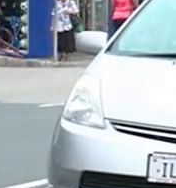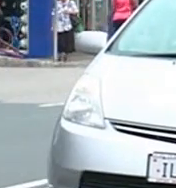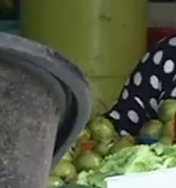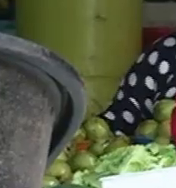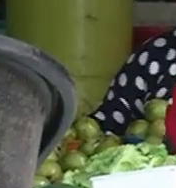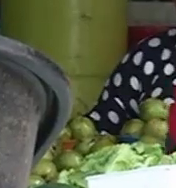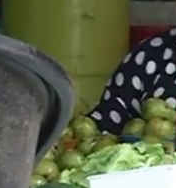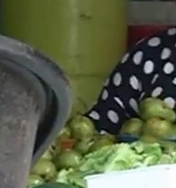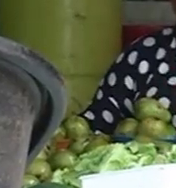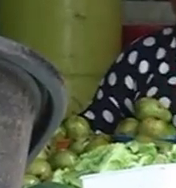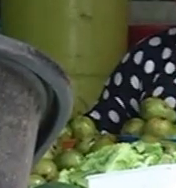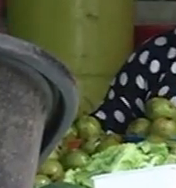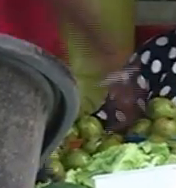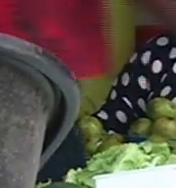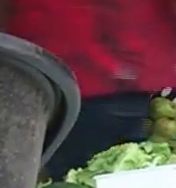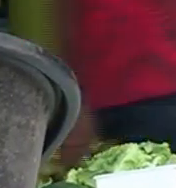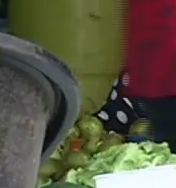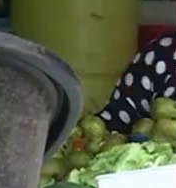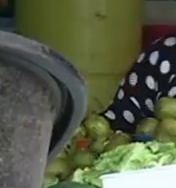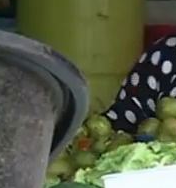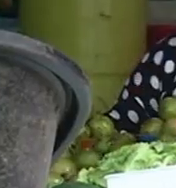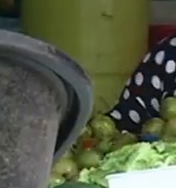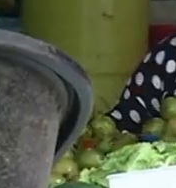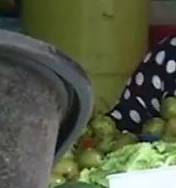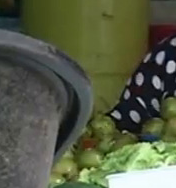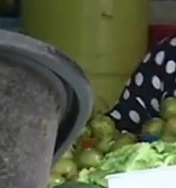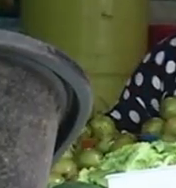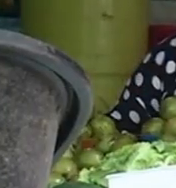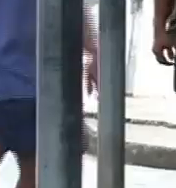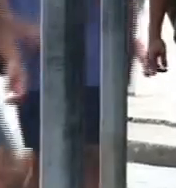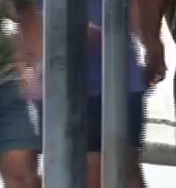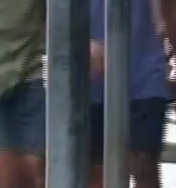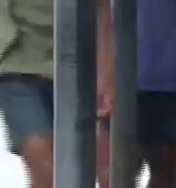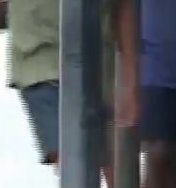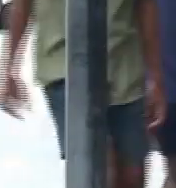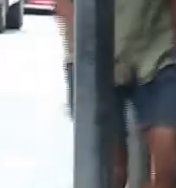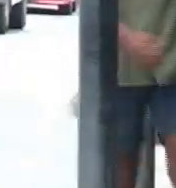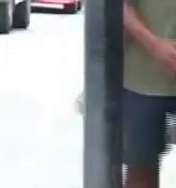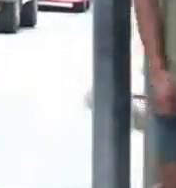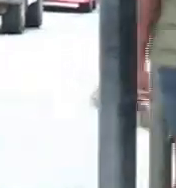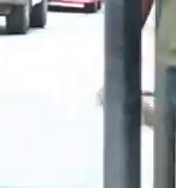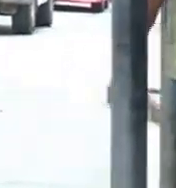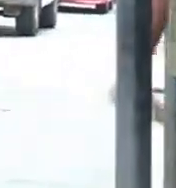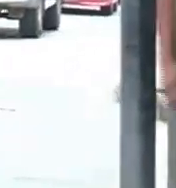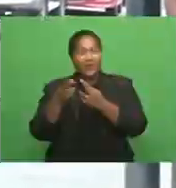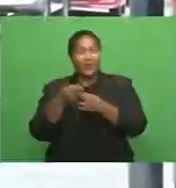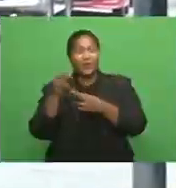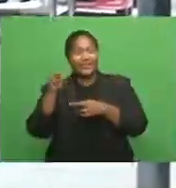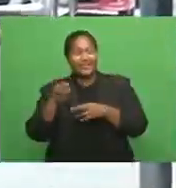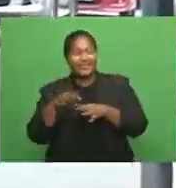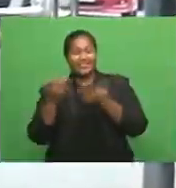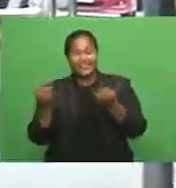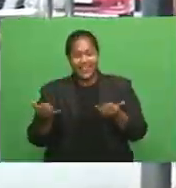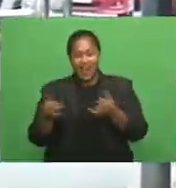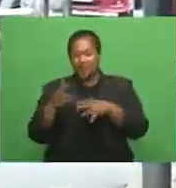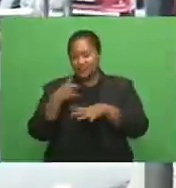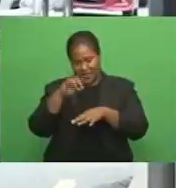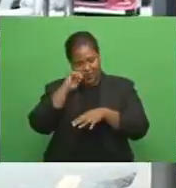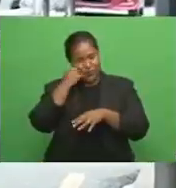for your family. The countless Fijians I've met with need help now, and they will get